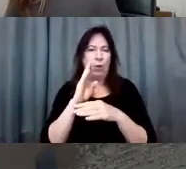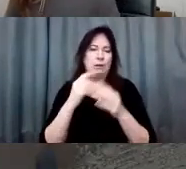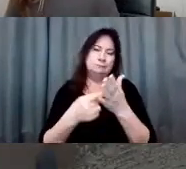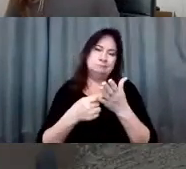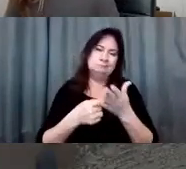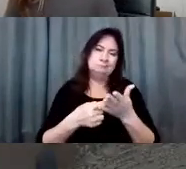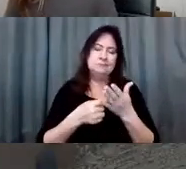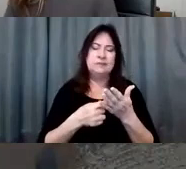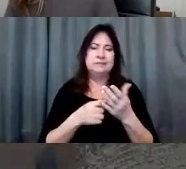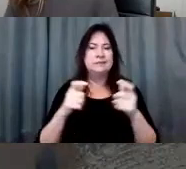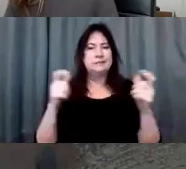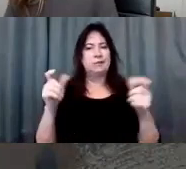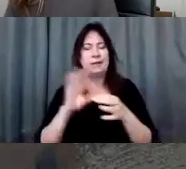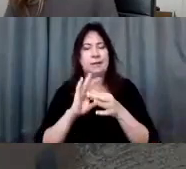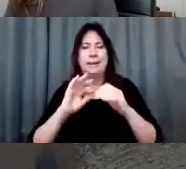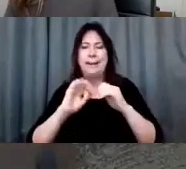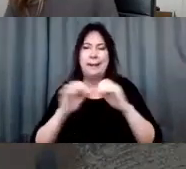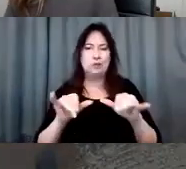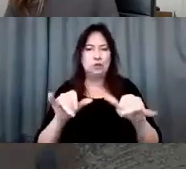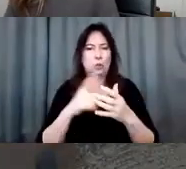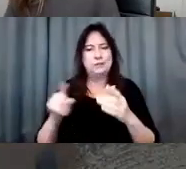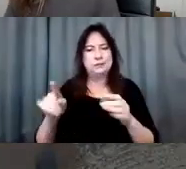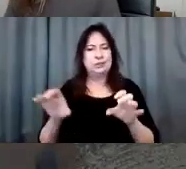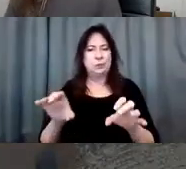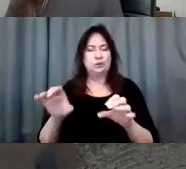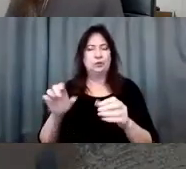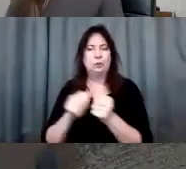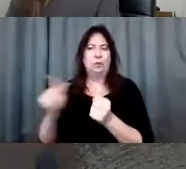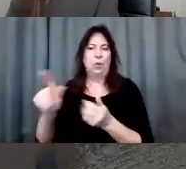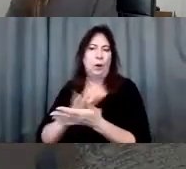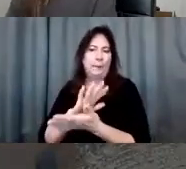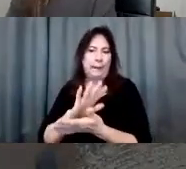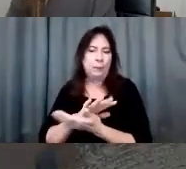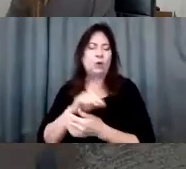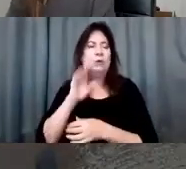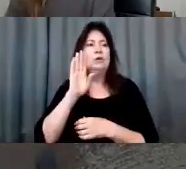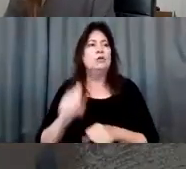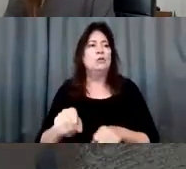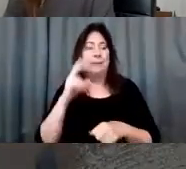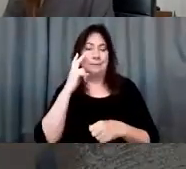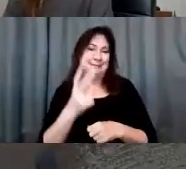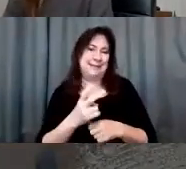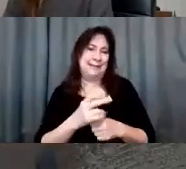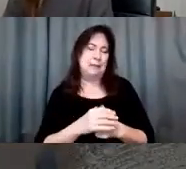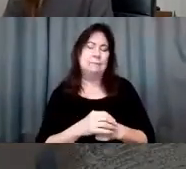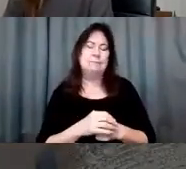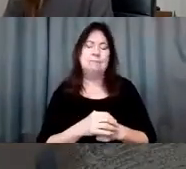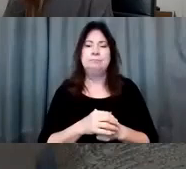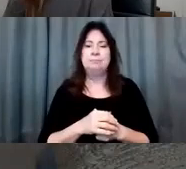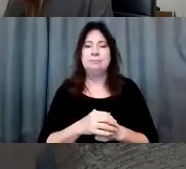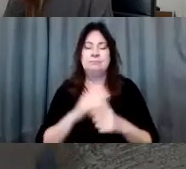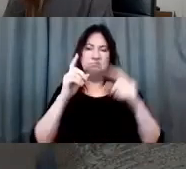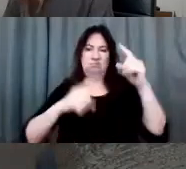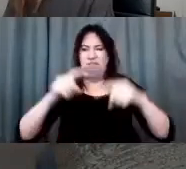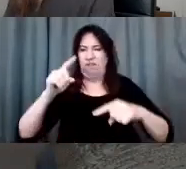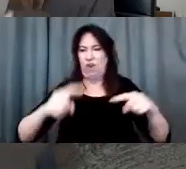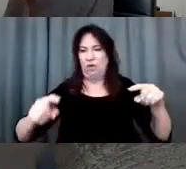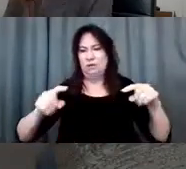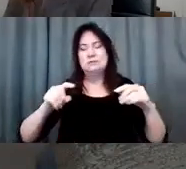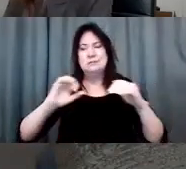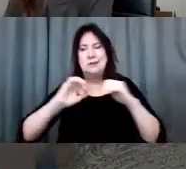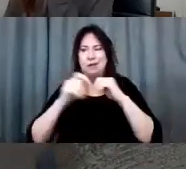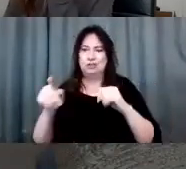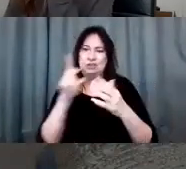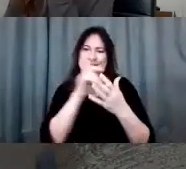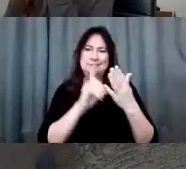about how to do it. She's gonna do it with one of her papers. You'll be able to see the various ways she has designed